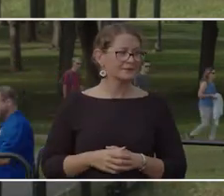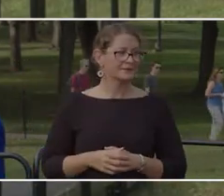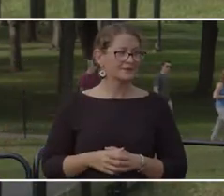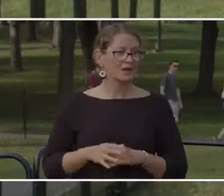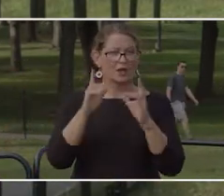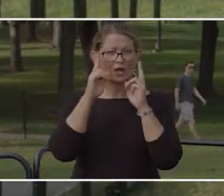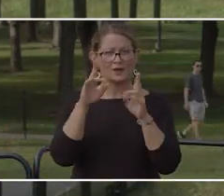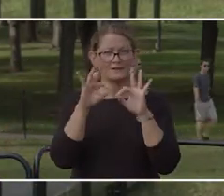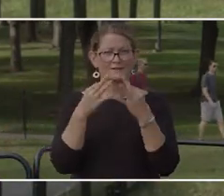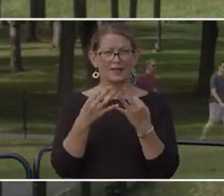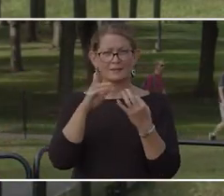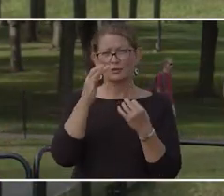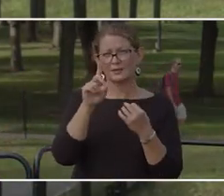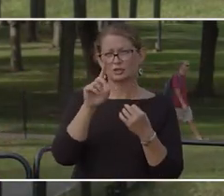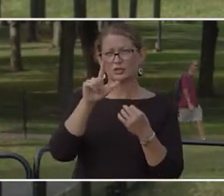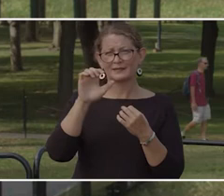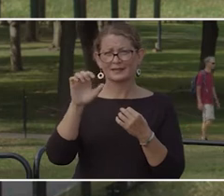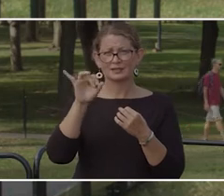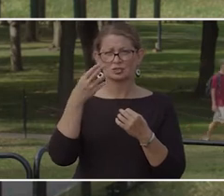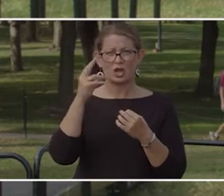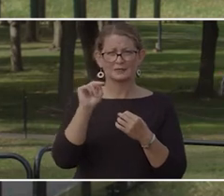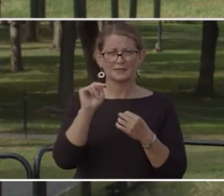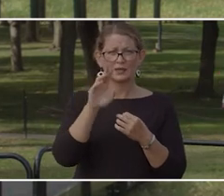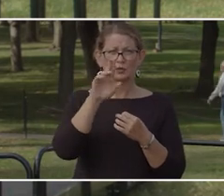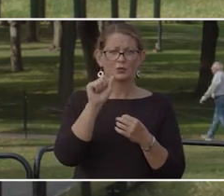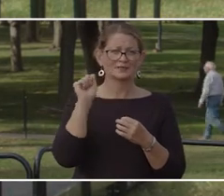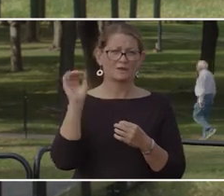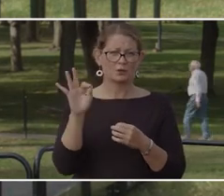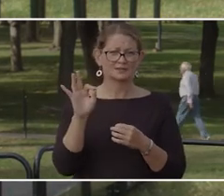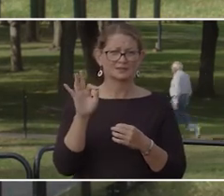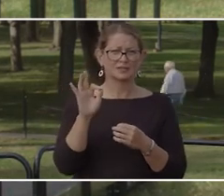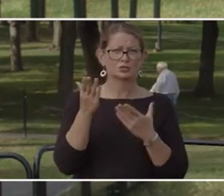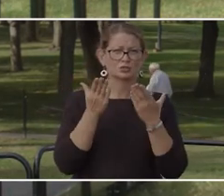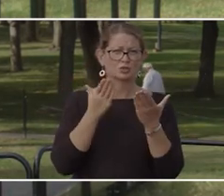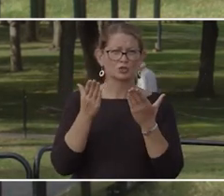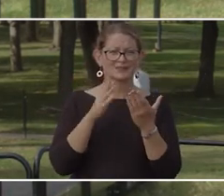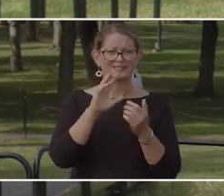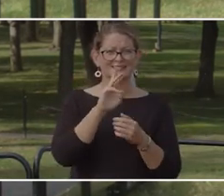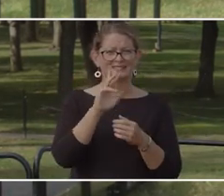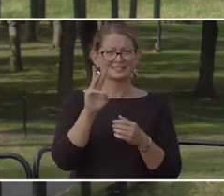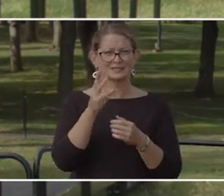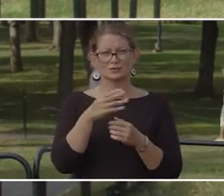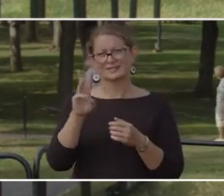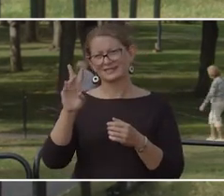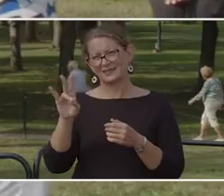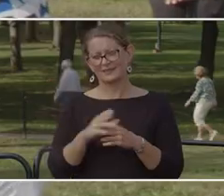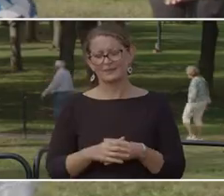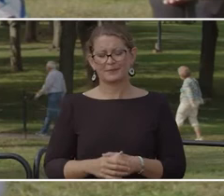In honor of the family of Richard Lee Johnson, U.S. Air Force, served 66 and